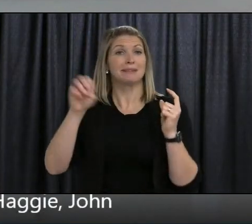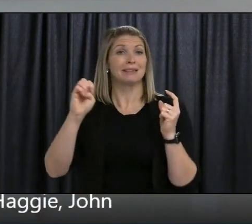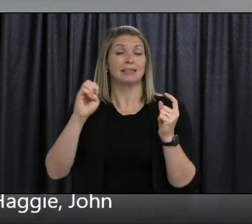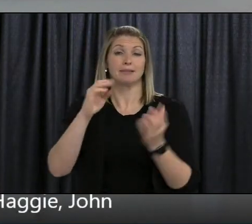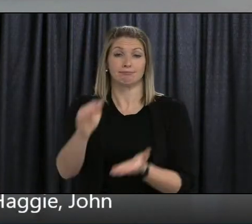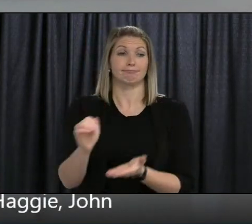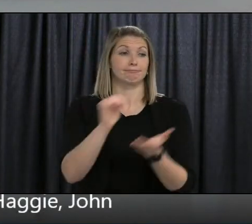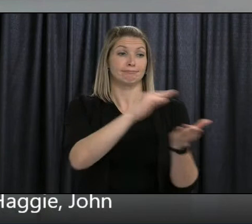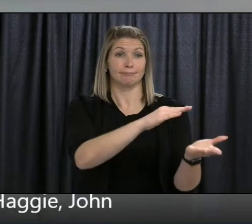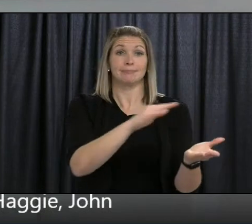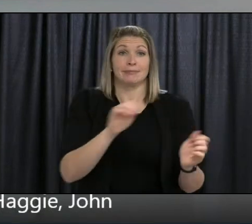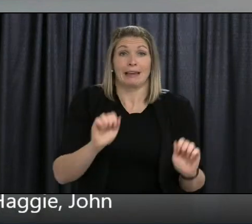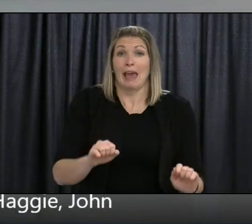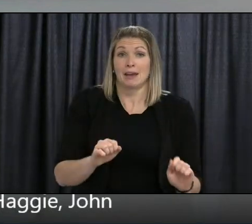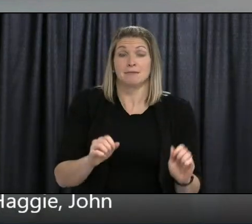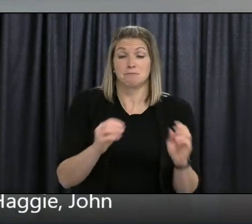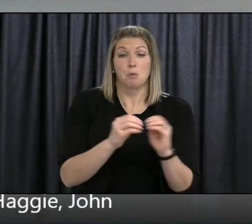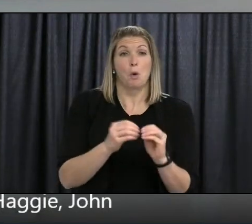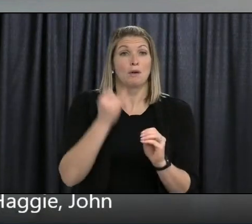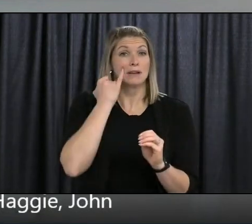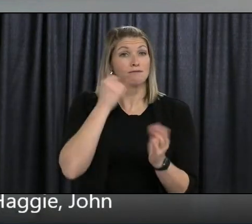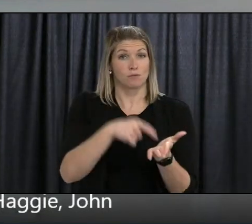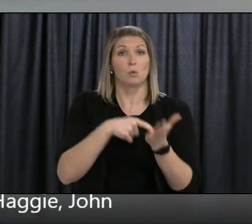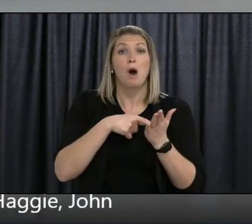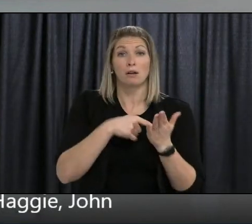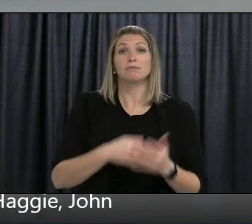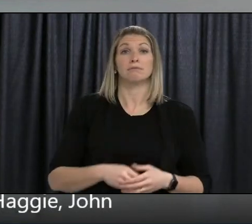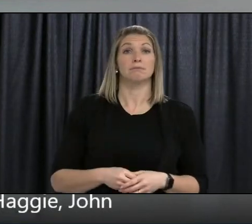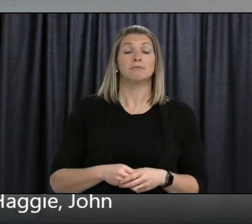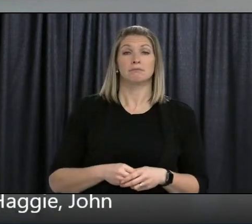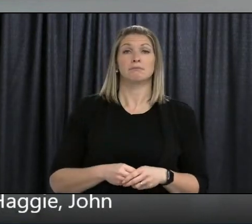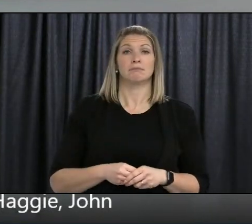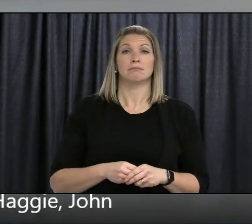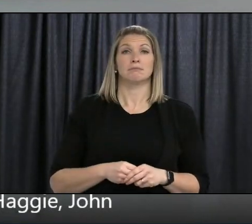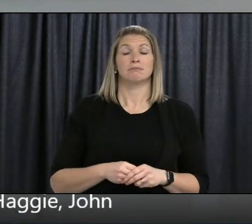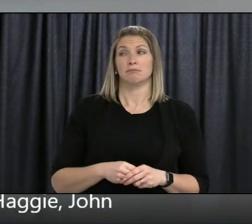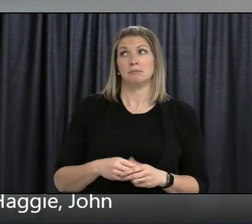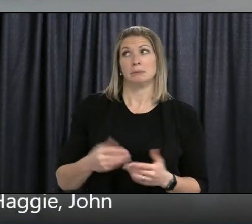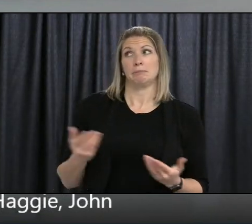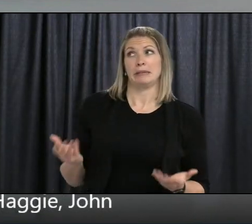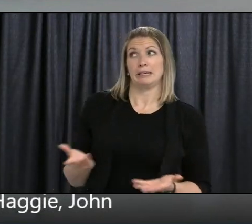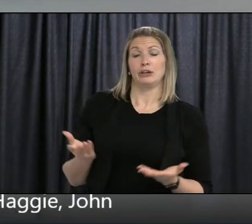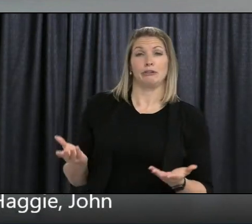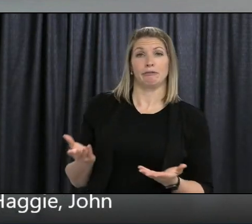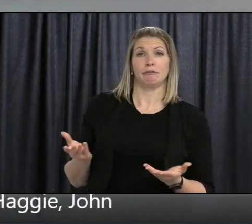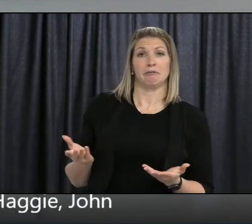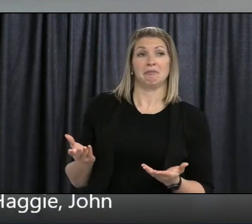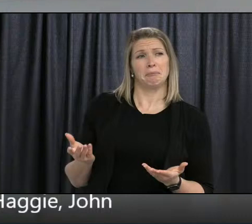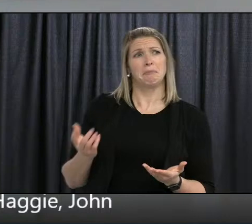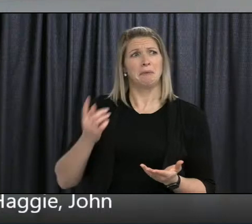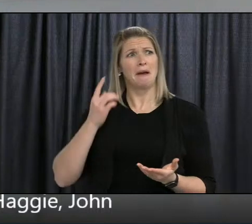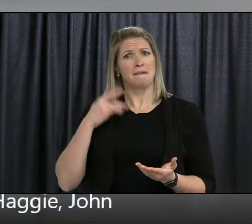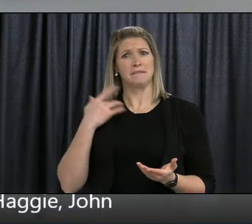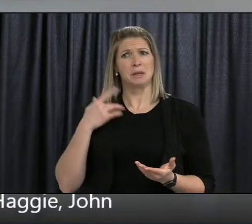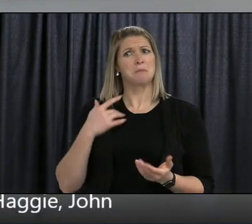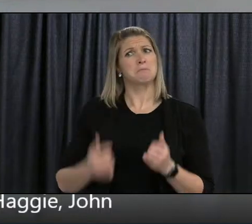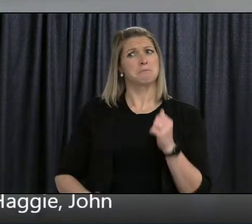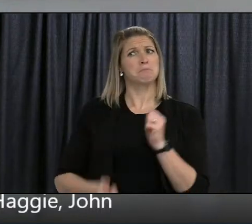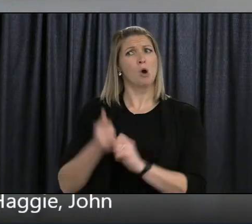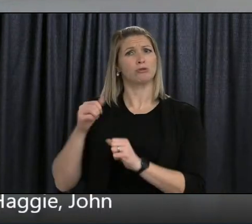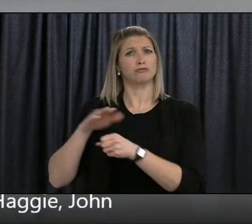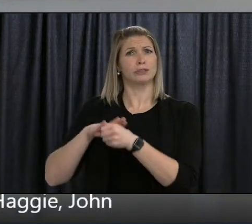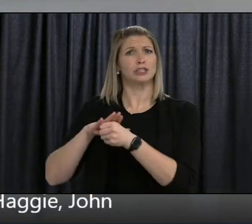that become necessary. That's an operational issue, but we are pretty well stocked for